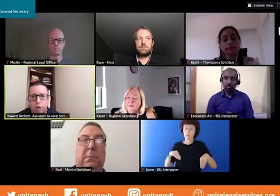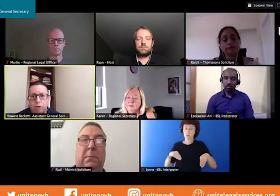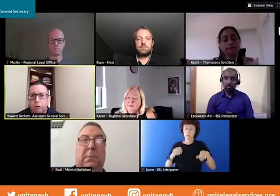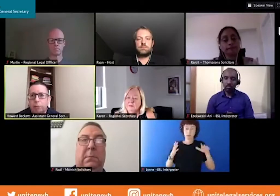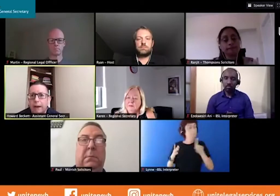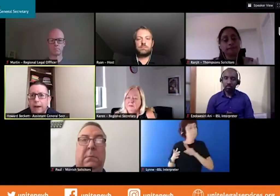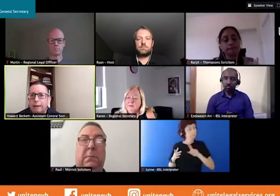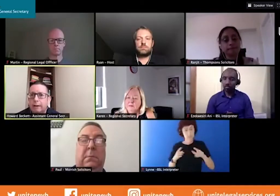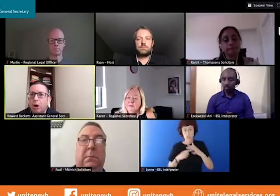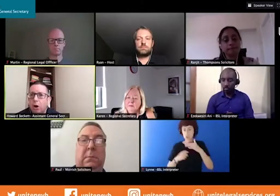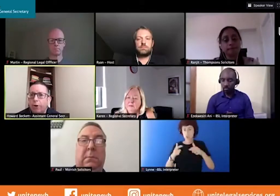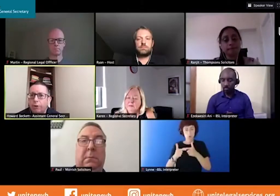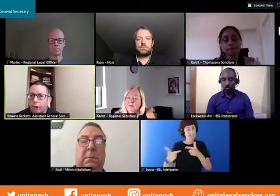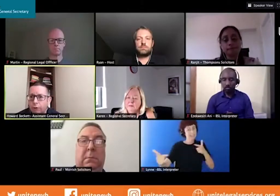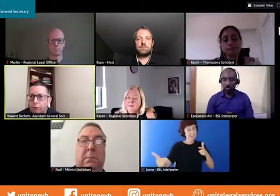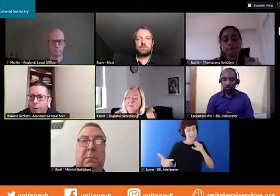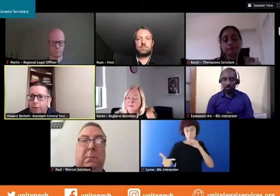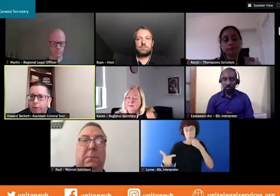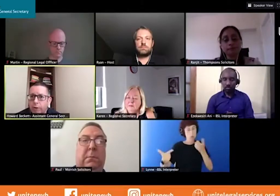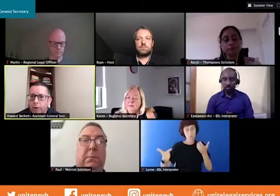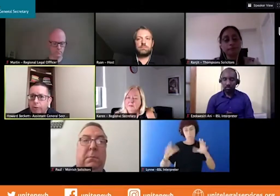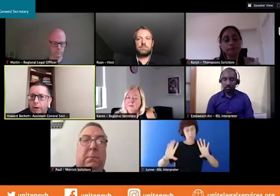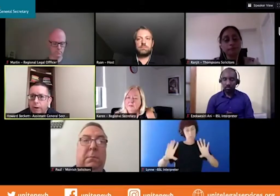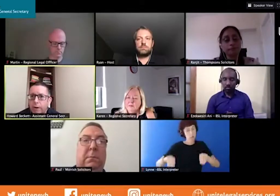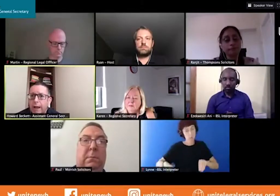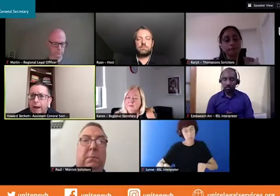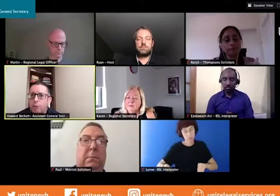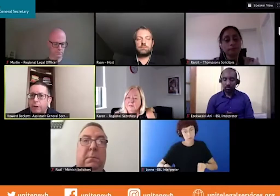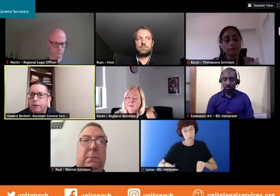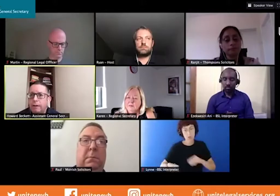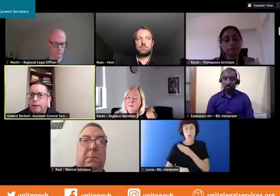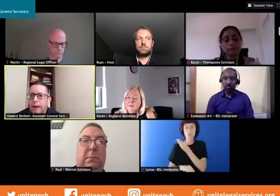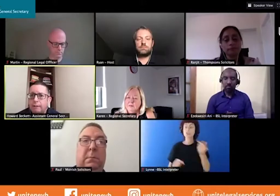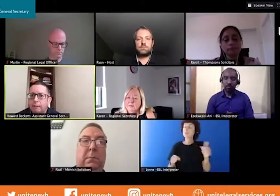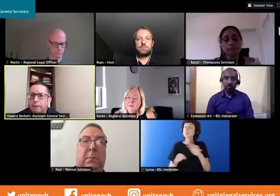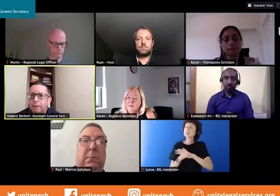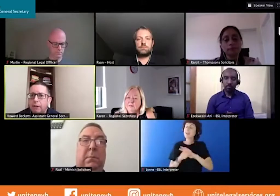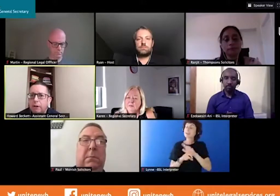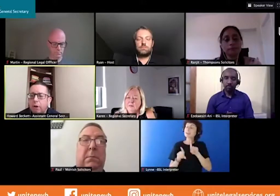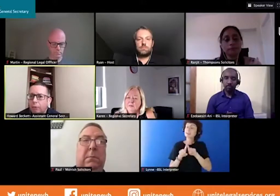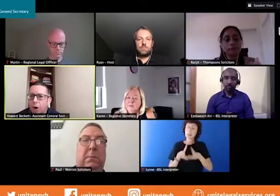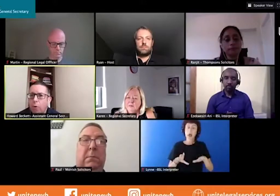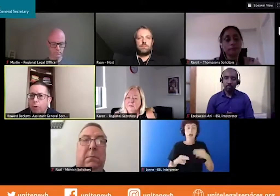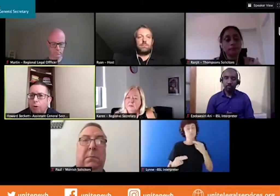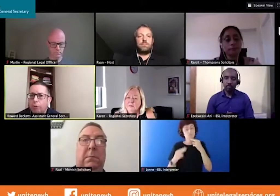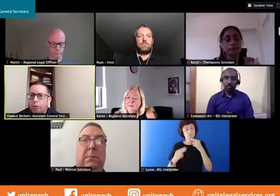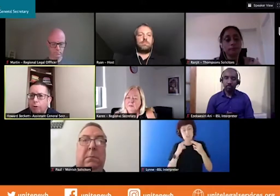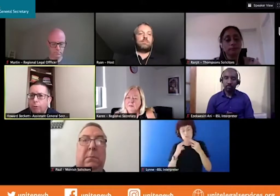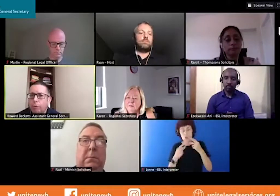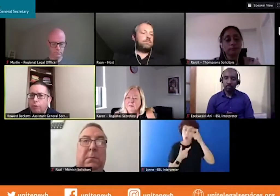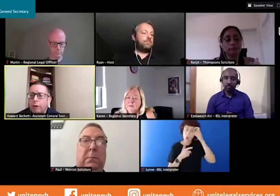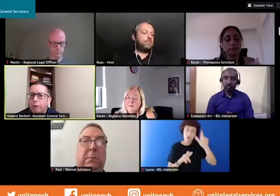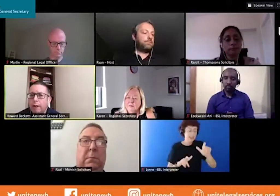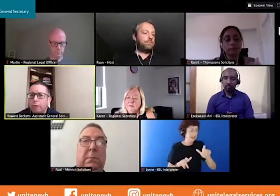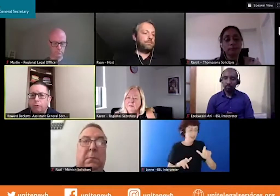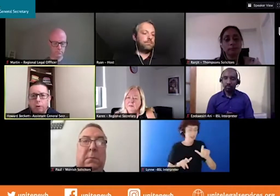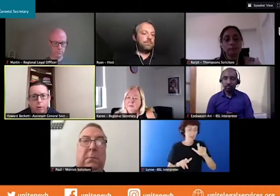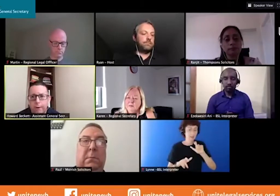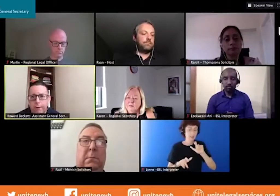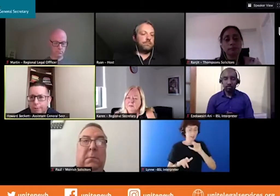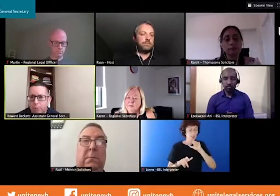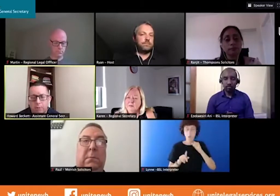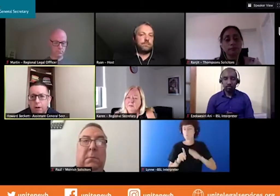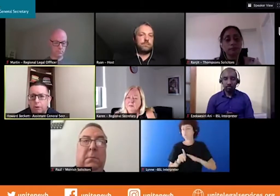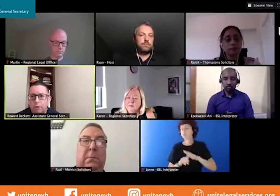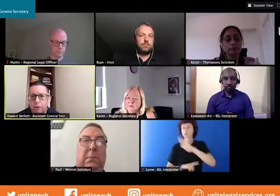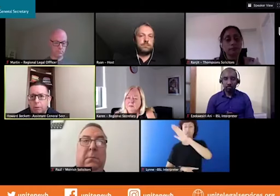are years away from recovery. And if we see the exodus of our workers from those sectors, they will never recover. They will